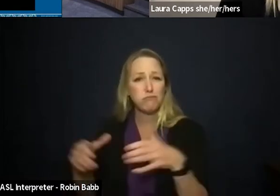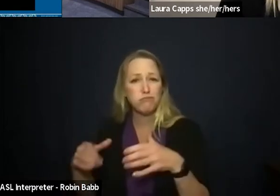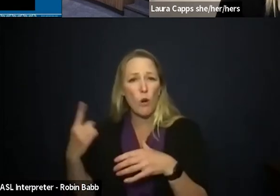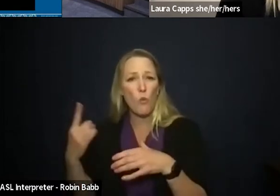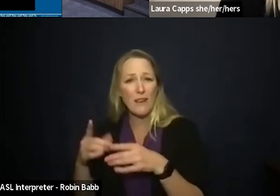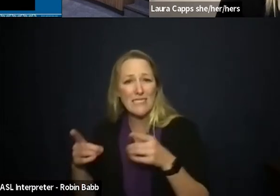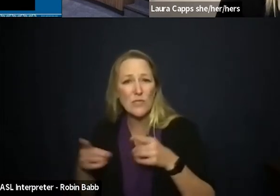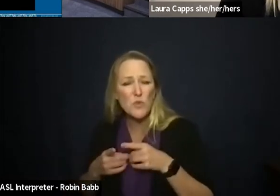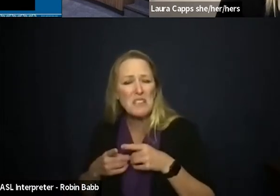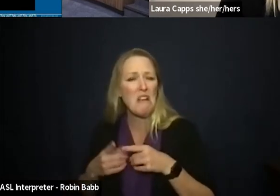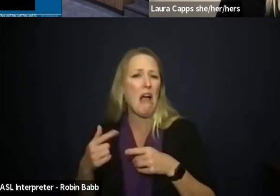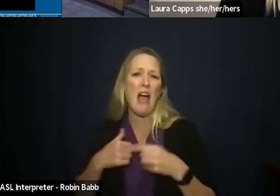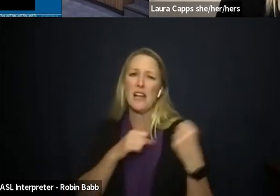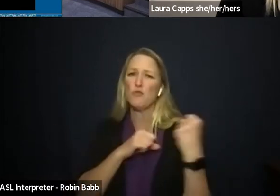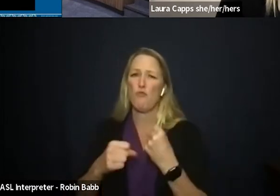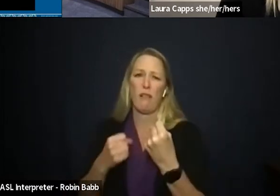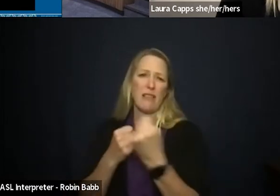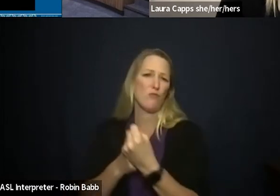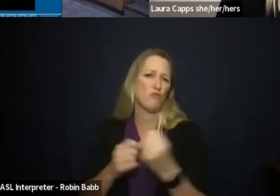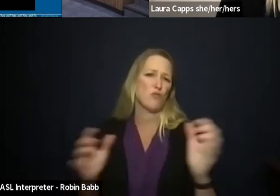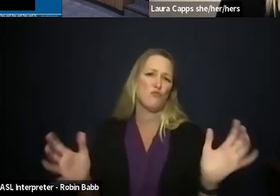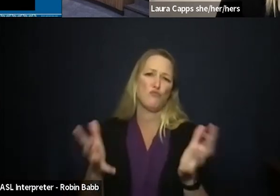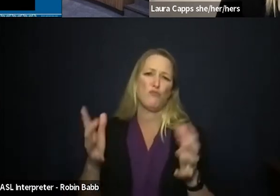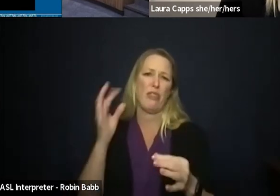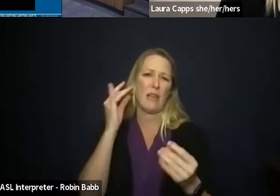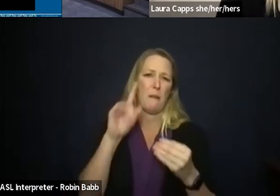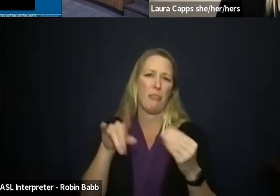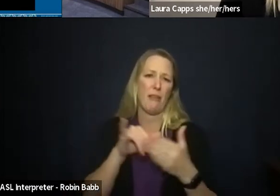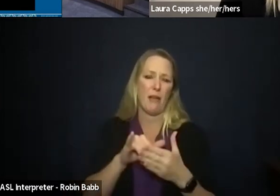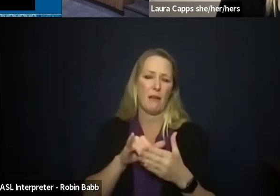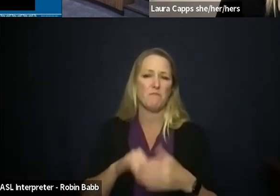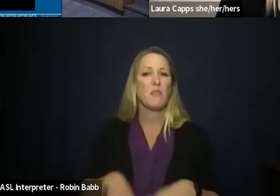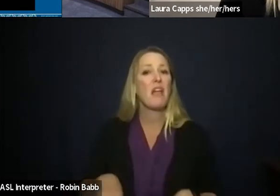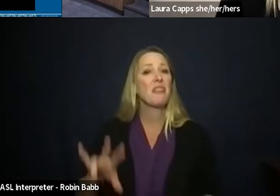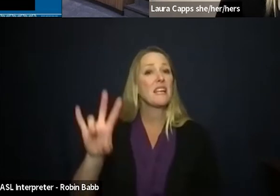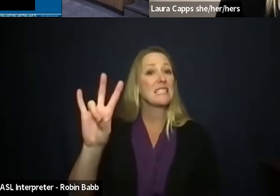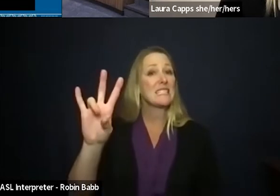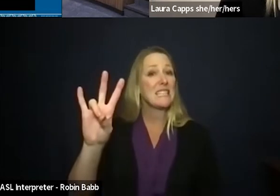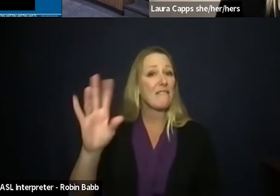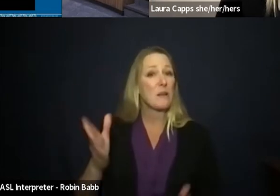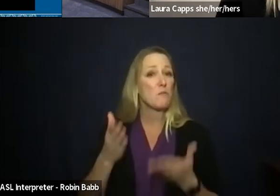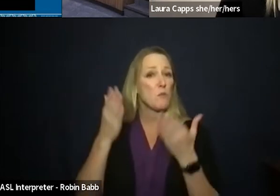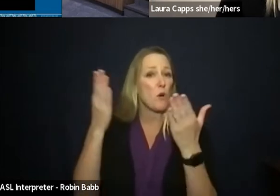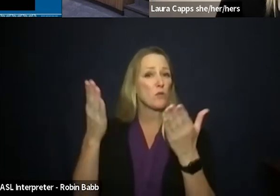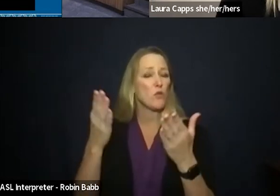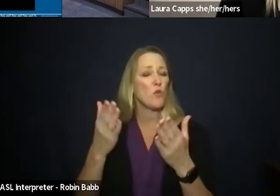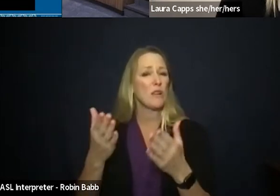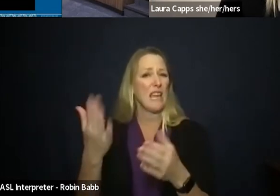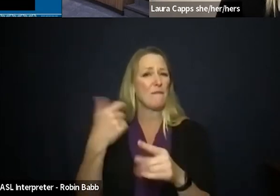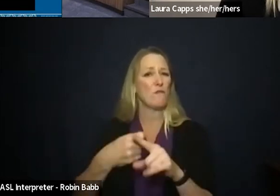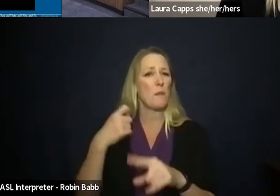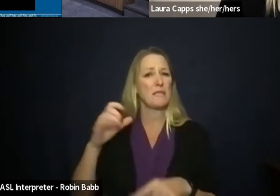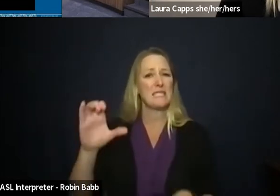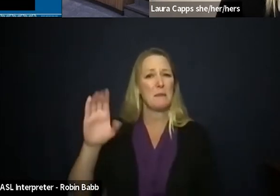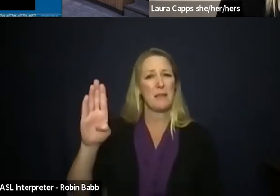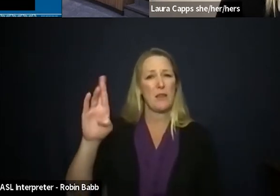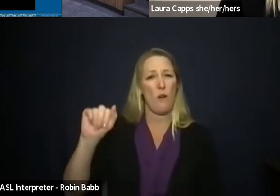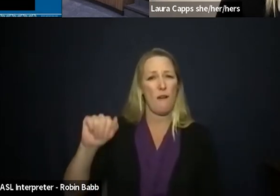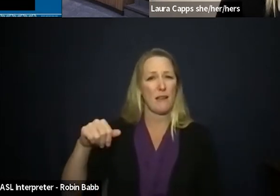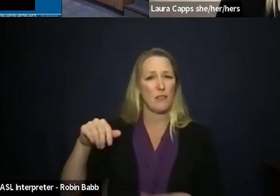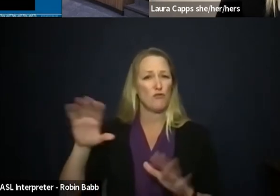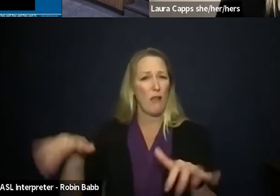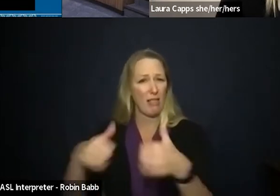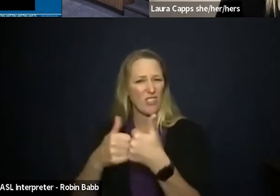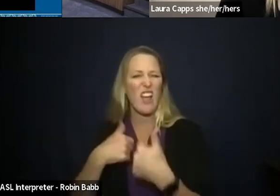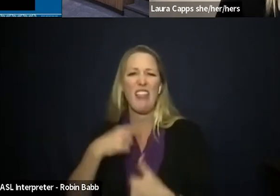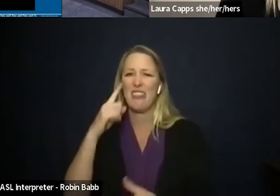consider those options the seven proposal grew out of a cvra challenge i think you should go with the